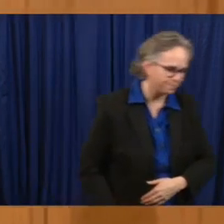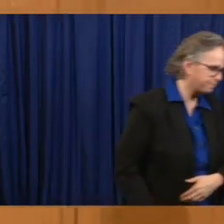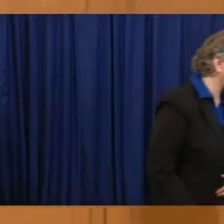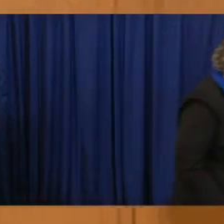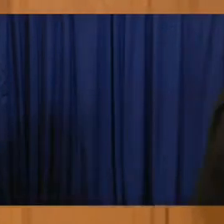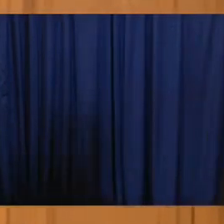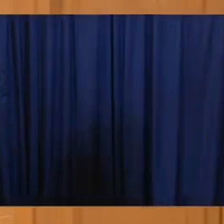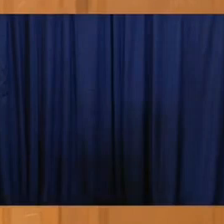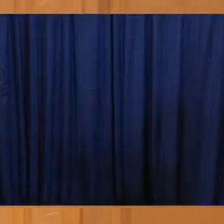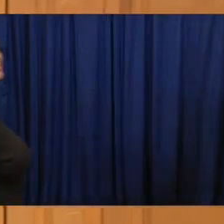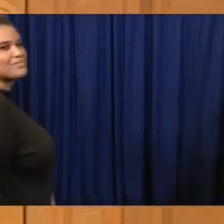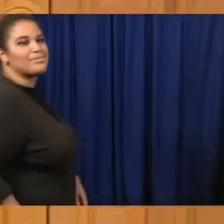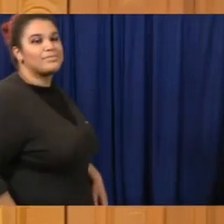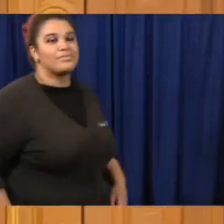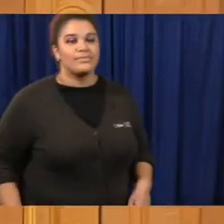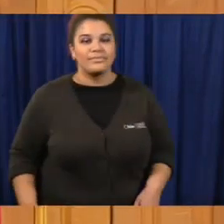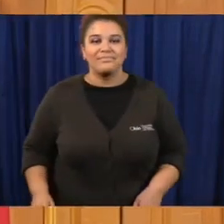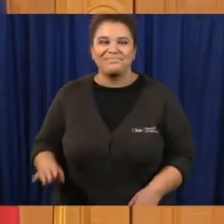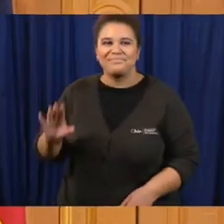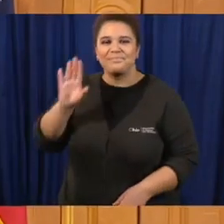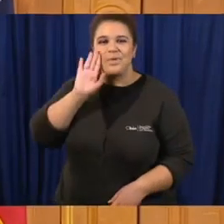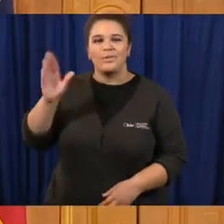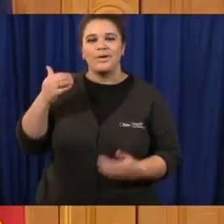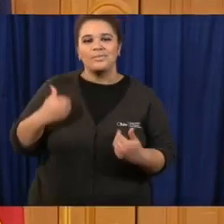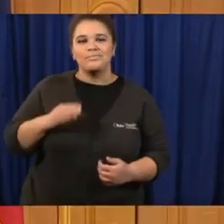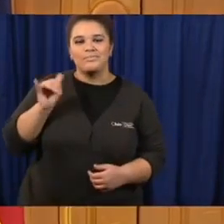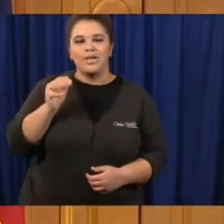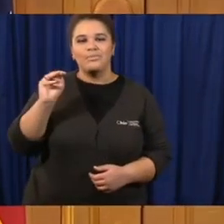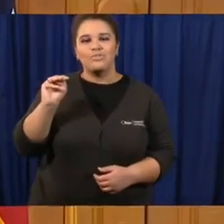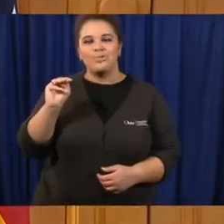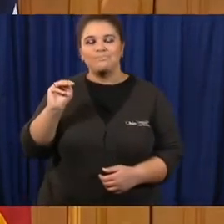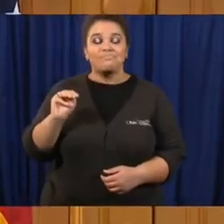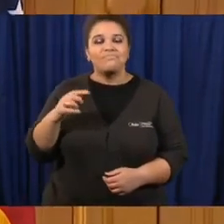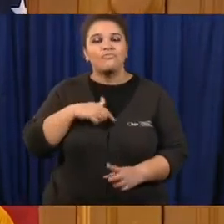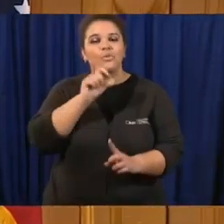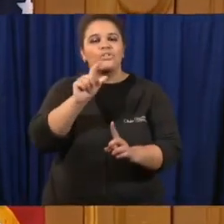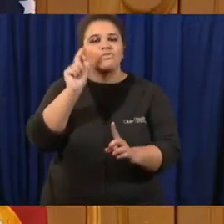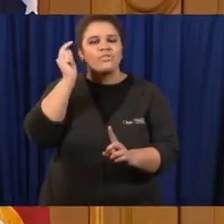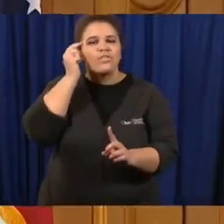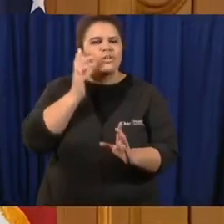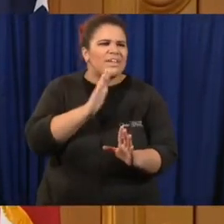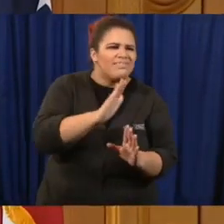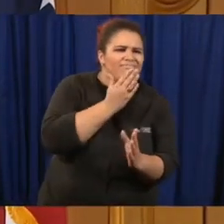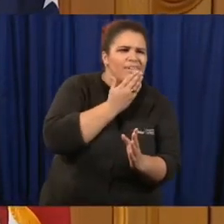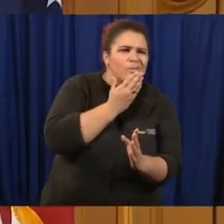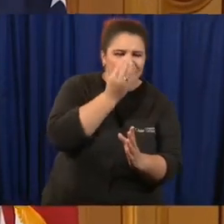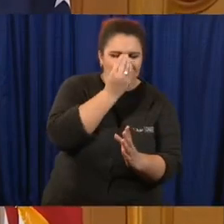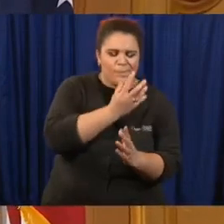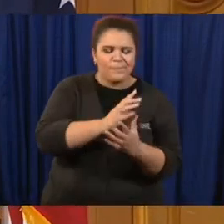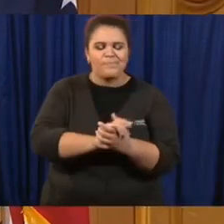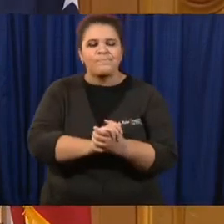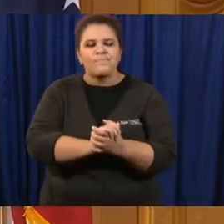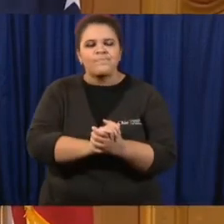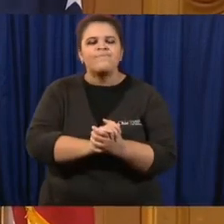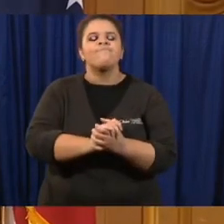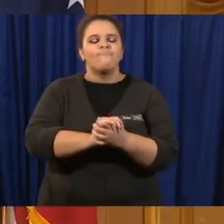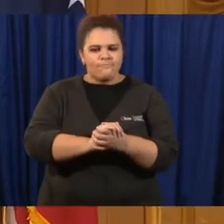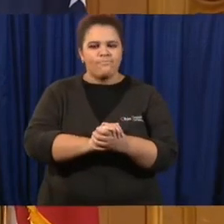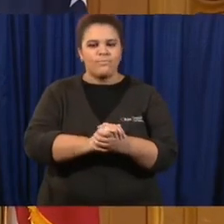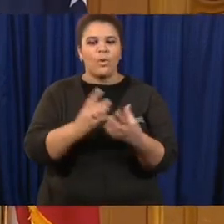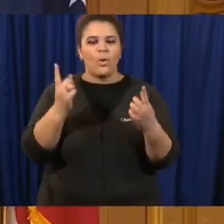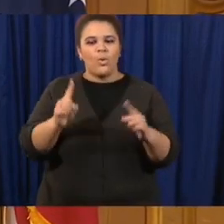Hi, Jim Oddie from WHIO-TV. Thanks for doing this, Governor. A question for you, Governor. Who's making a decision when we get to that point